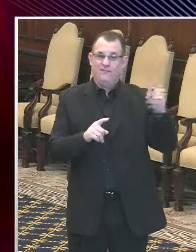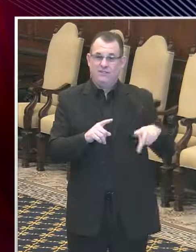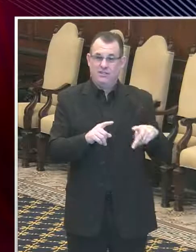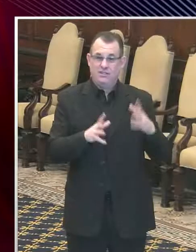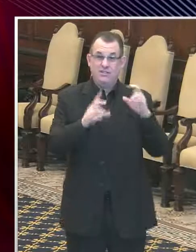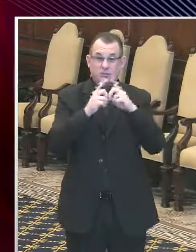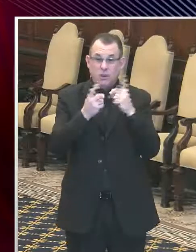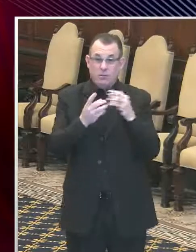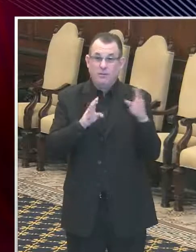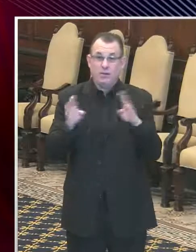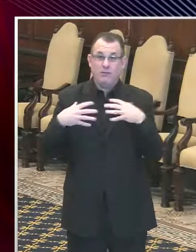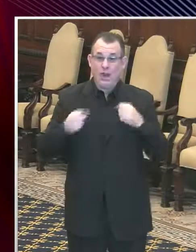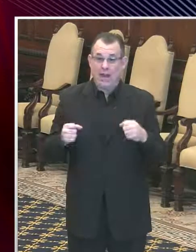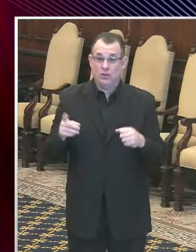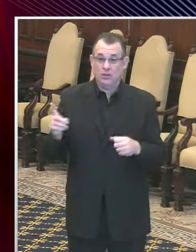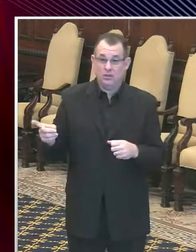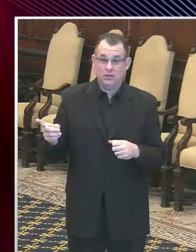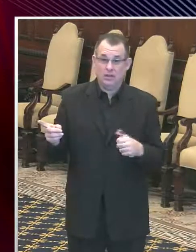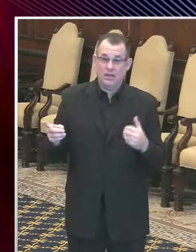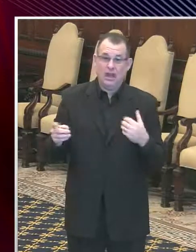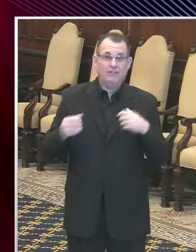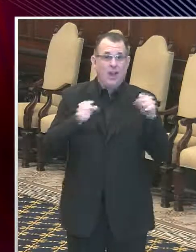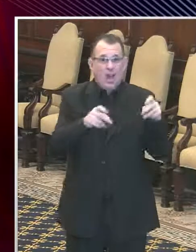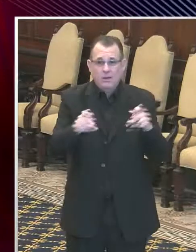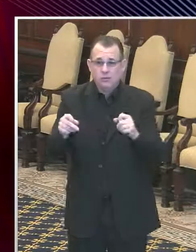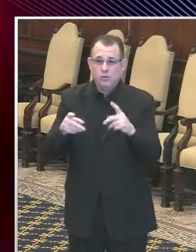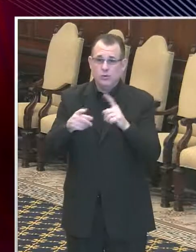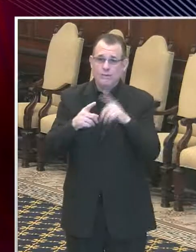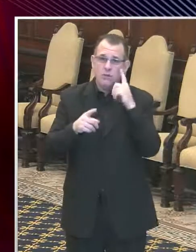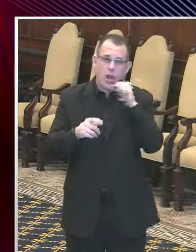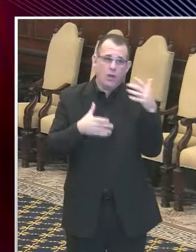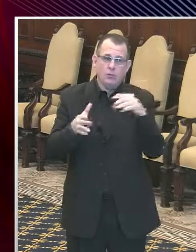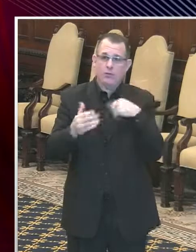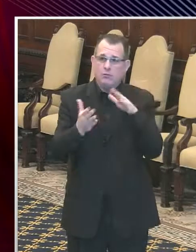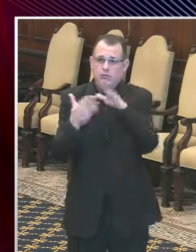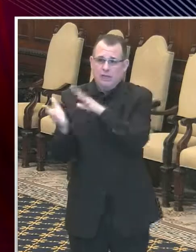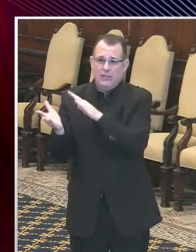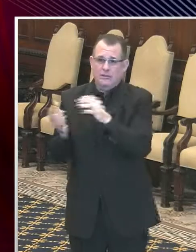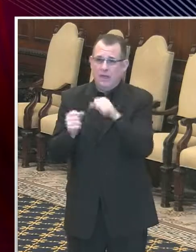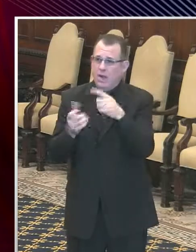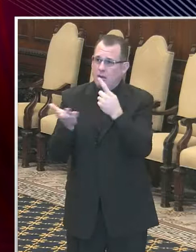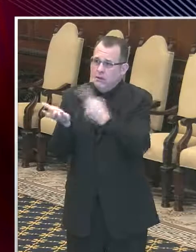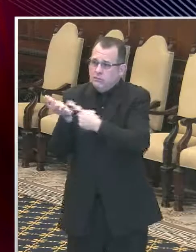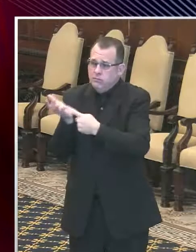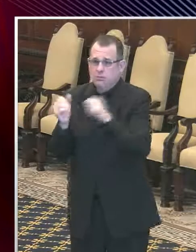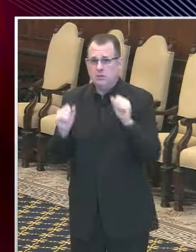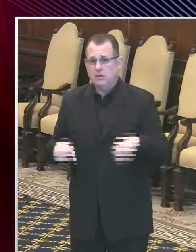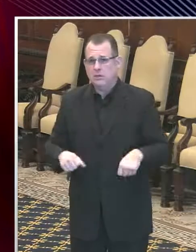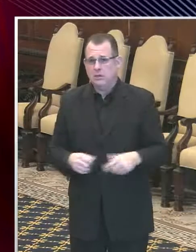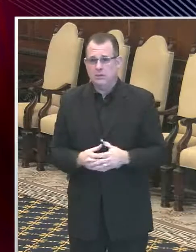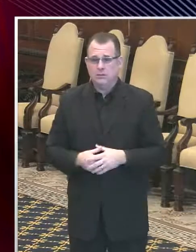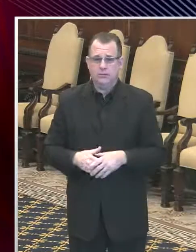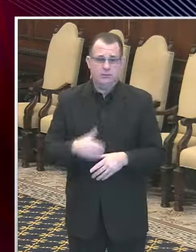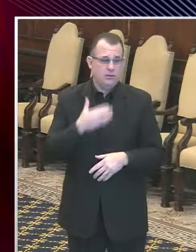Health has opportunities for our own employees to talk. Thank you very much. That's all I have.